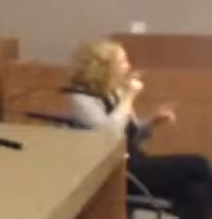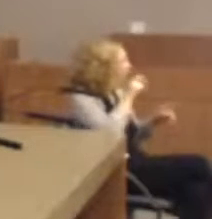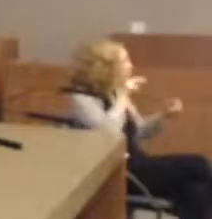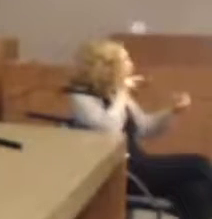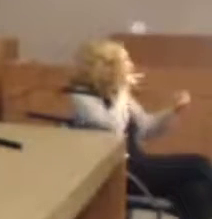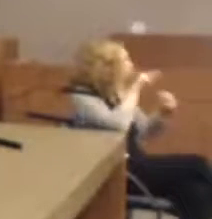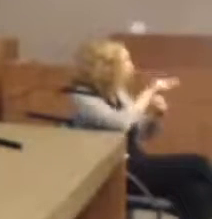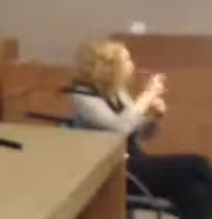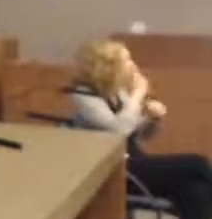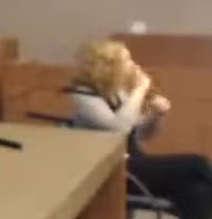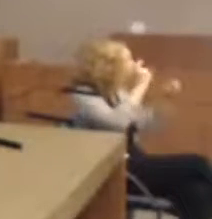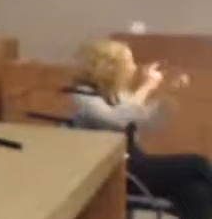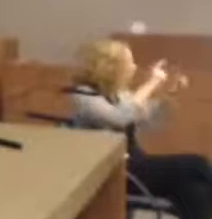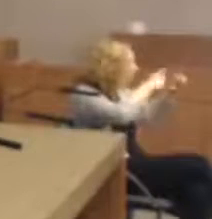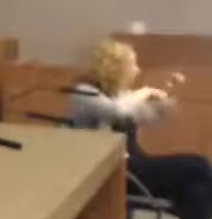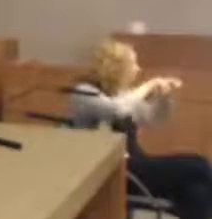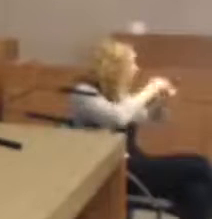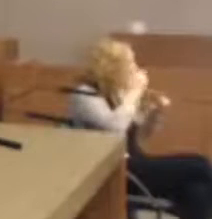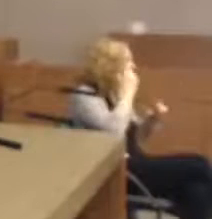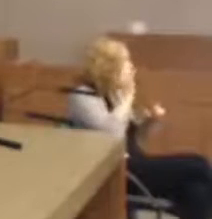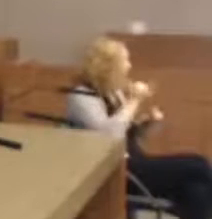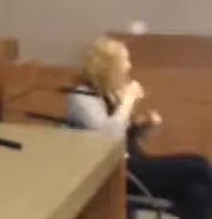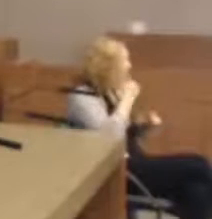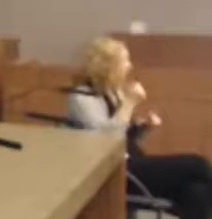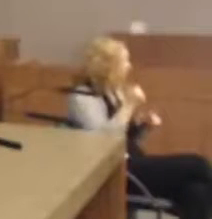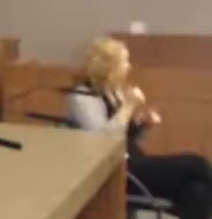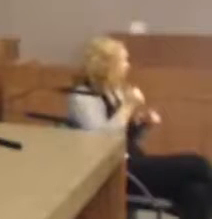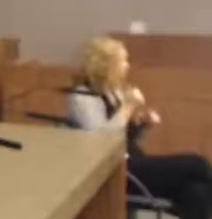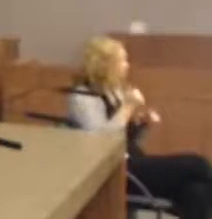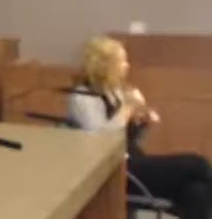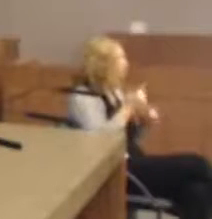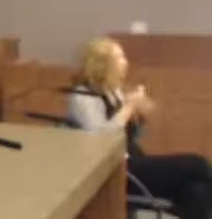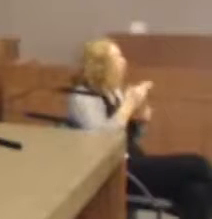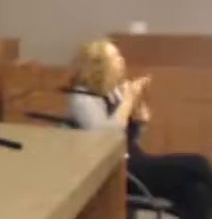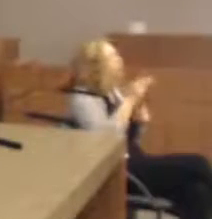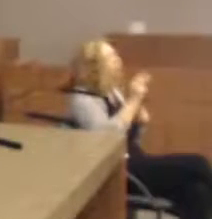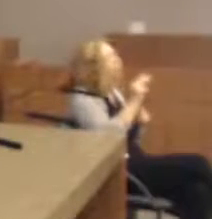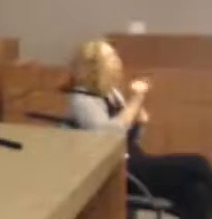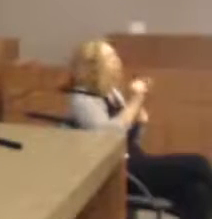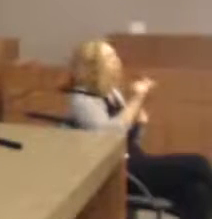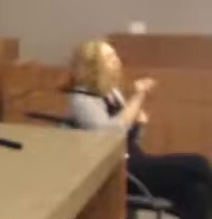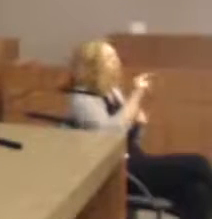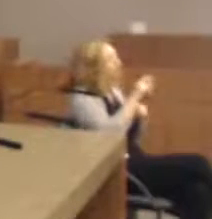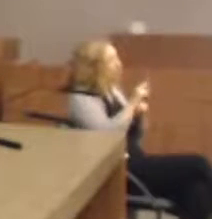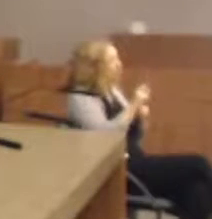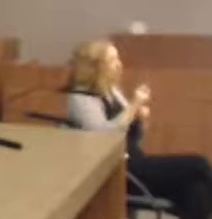through with the remodel, is to more humanize the experience, because remember, it's not the